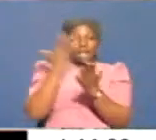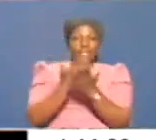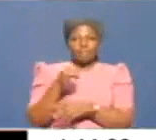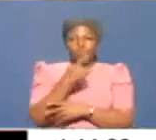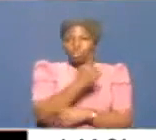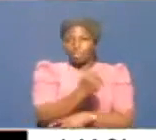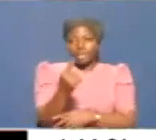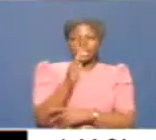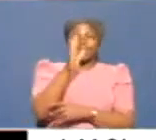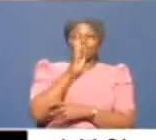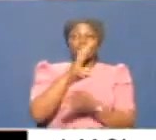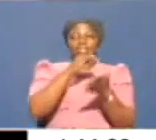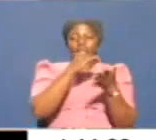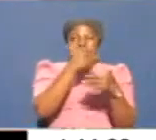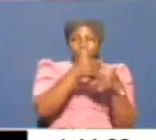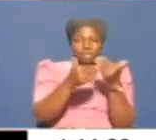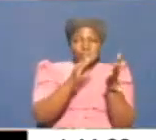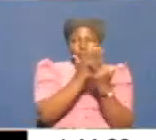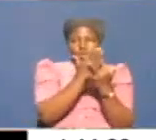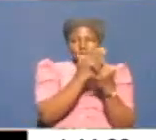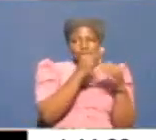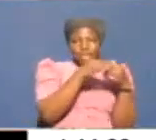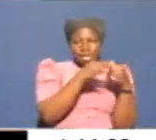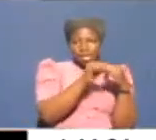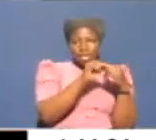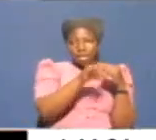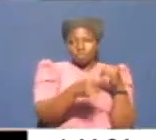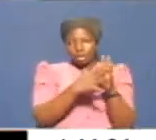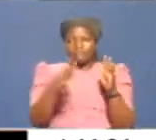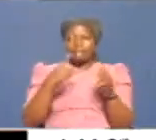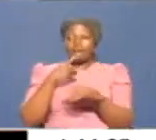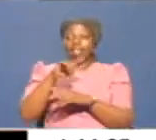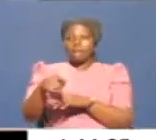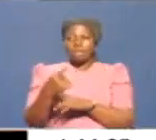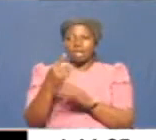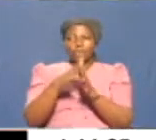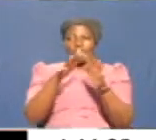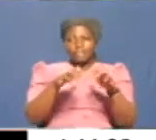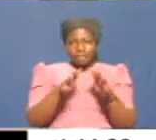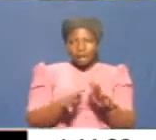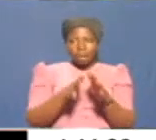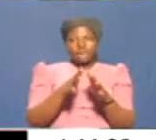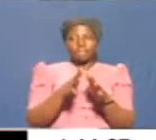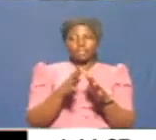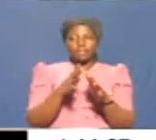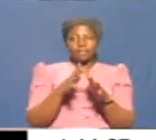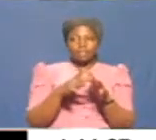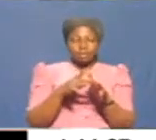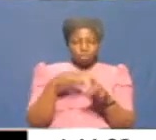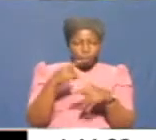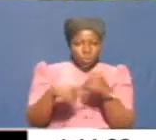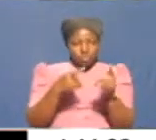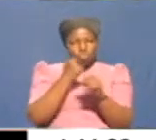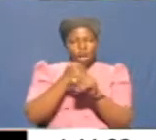between 80,000 and 100,000 shillings, with farmers trained on system maintenance to sustain the project. Difference in the range of cost